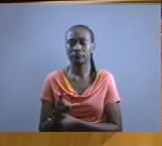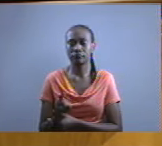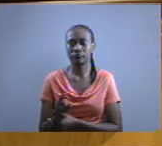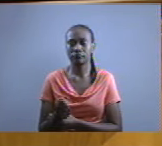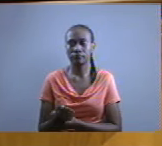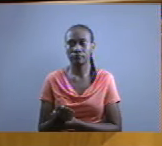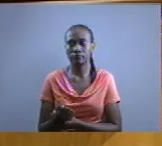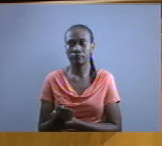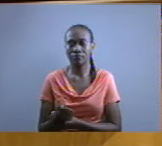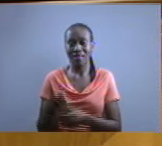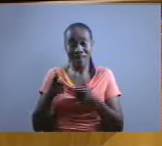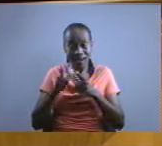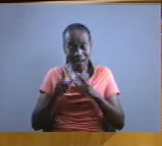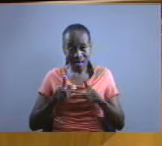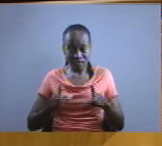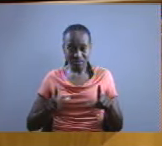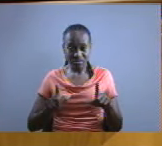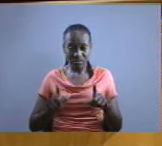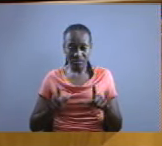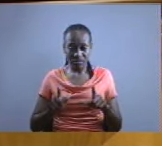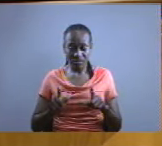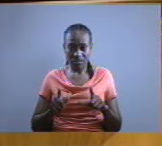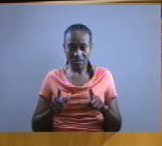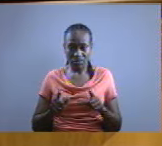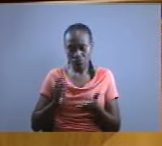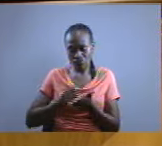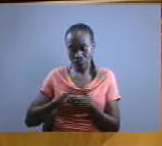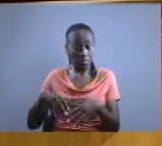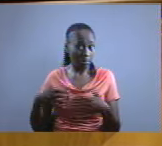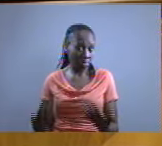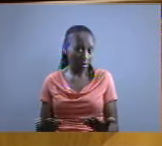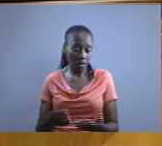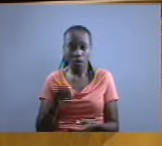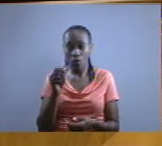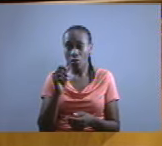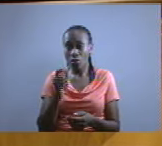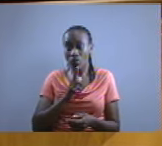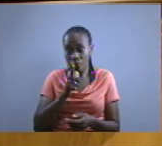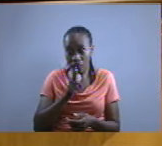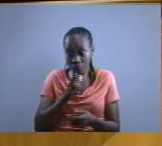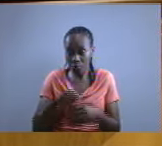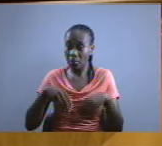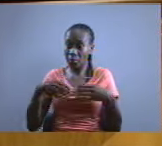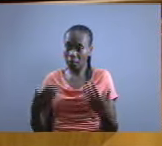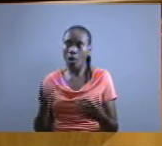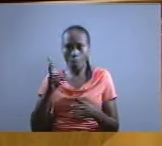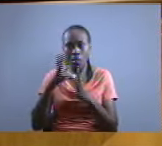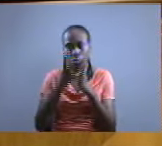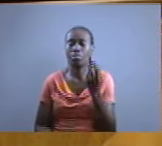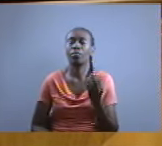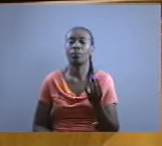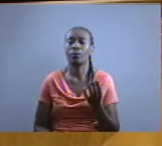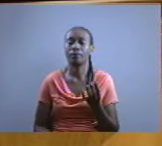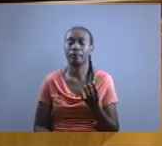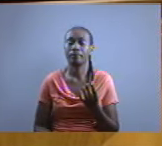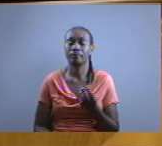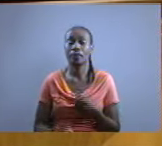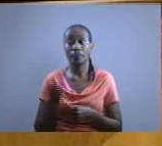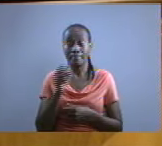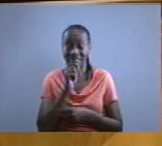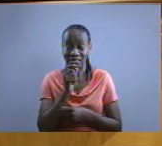languages that are not spoken and written will disappear. So a language